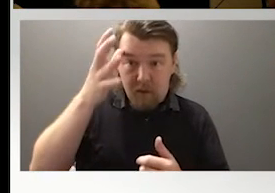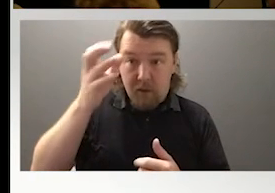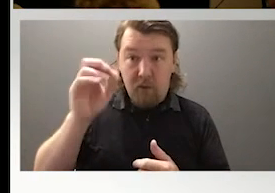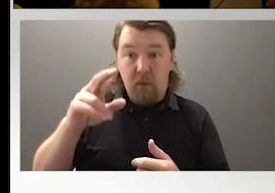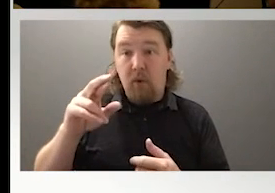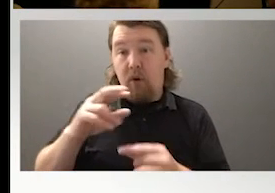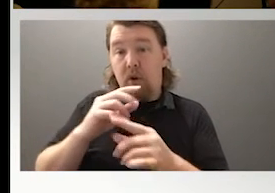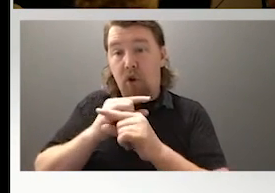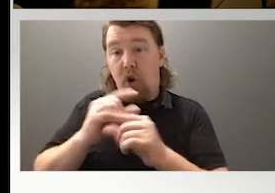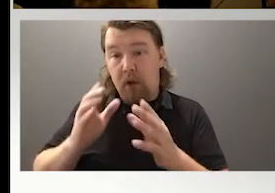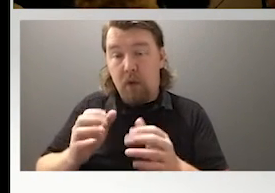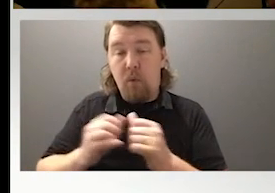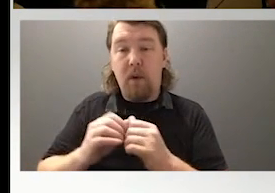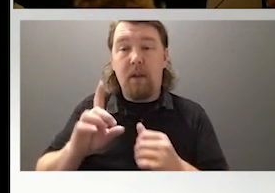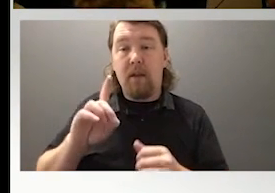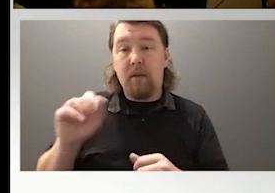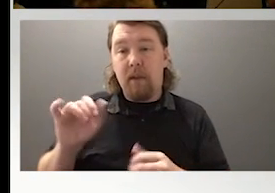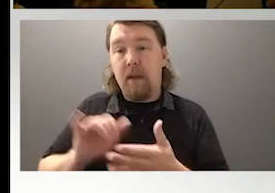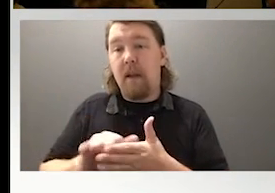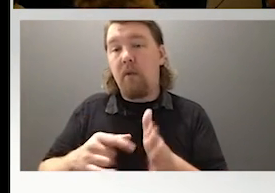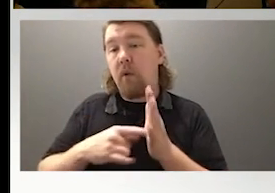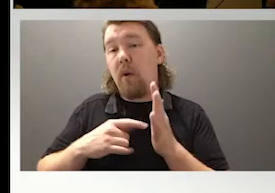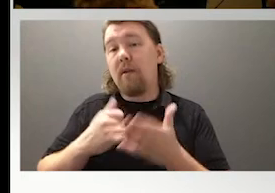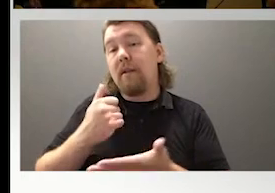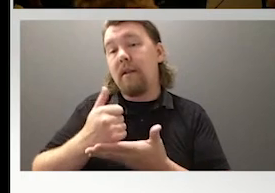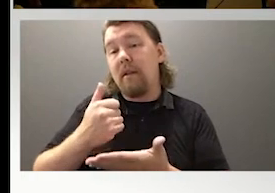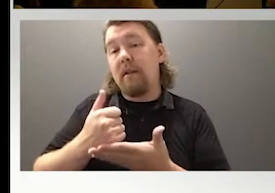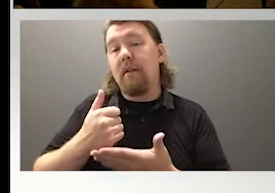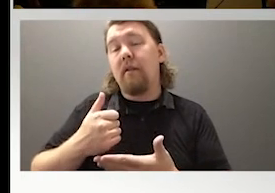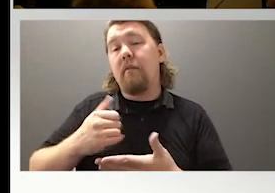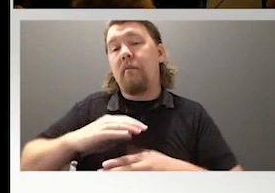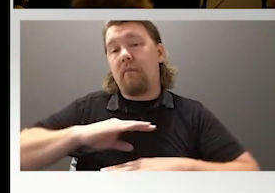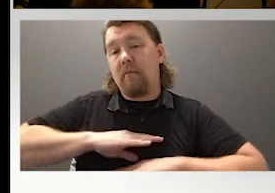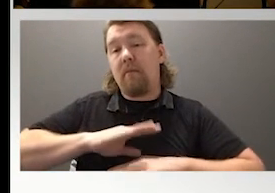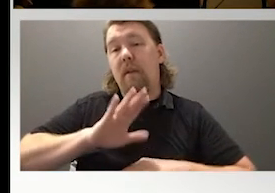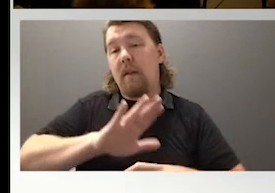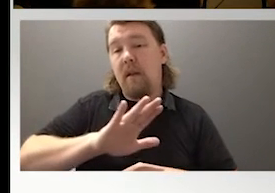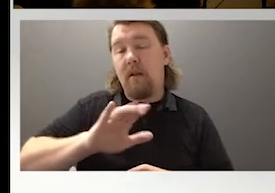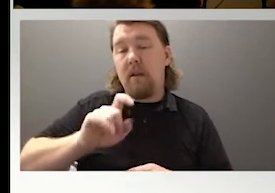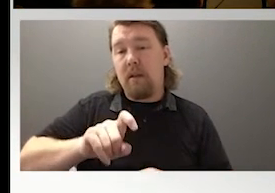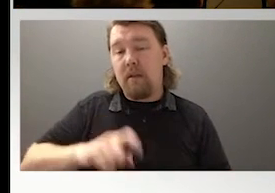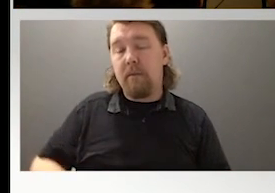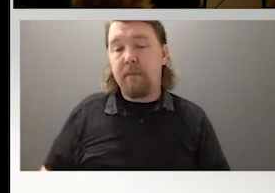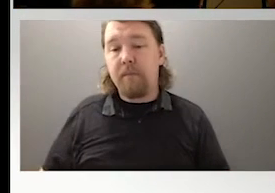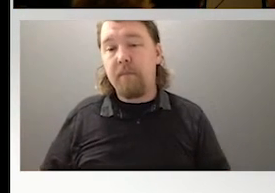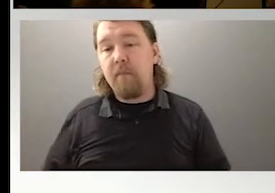developmental disability who may require assistance in meeting the child's developmental delay.